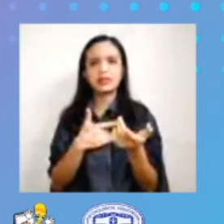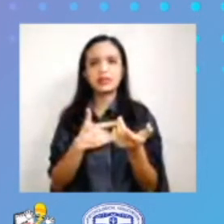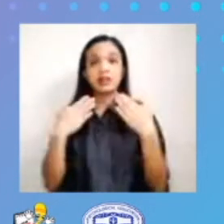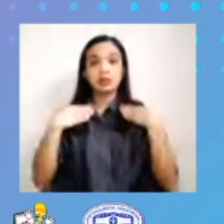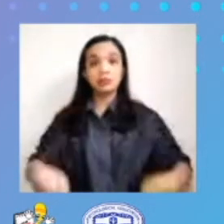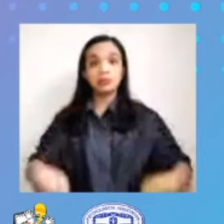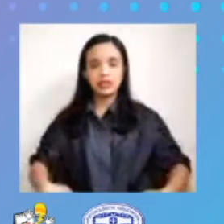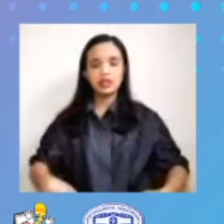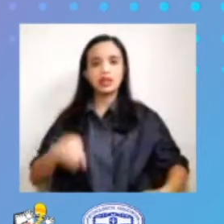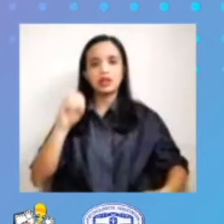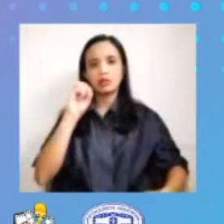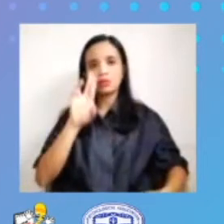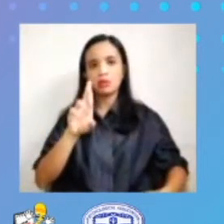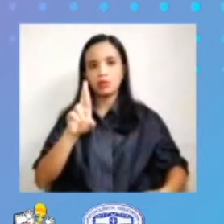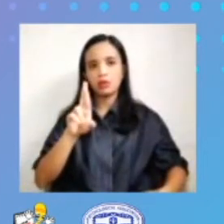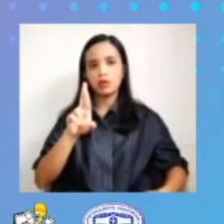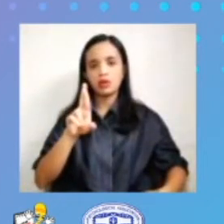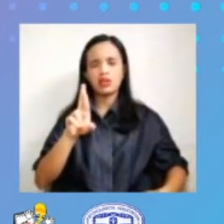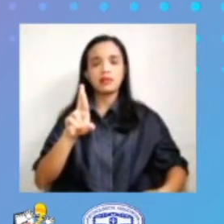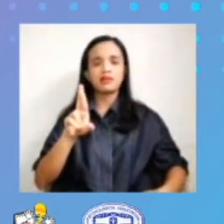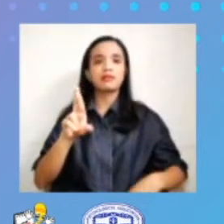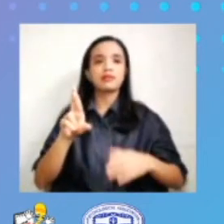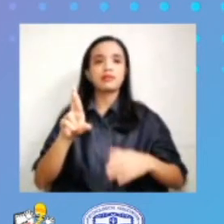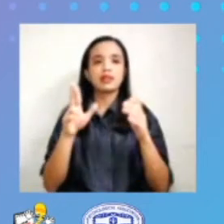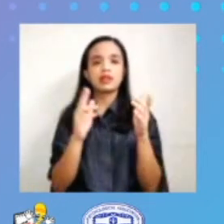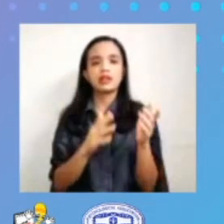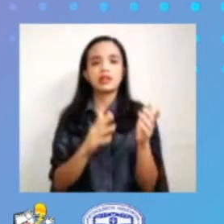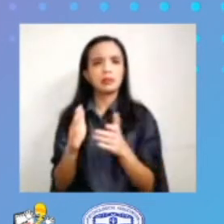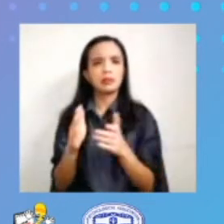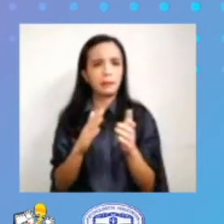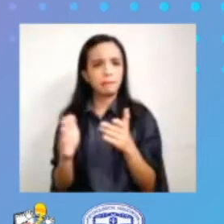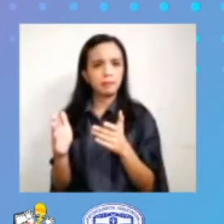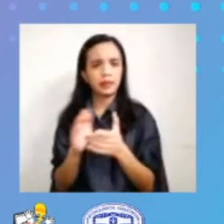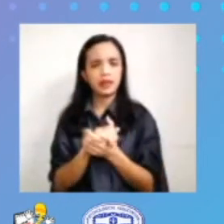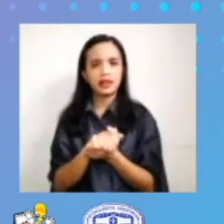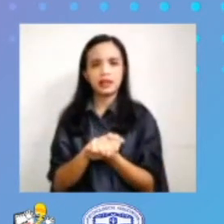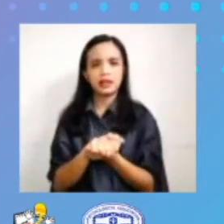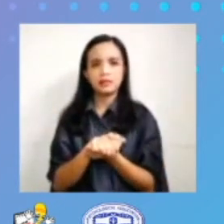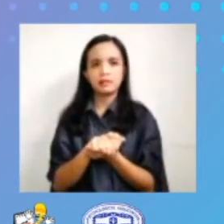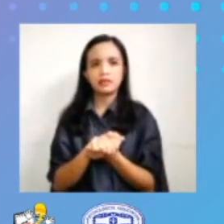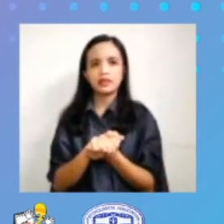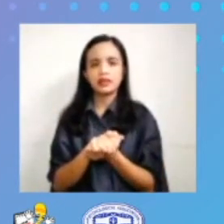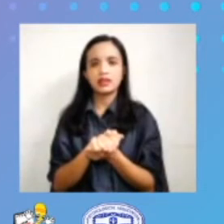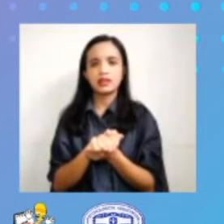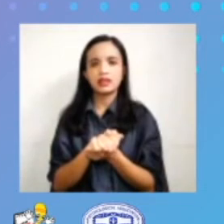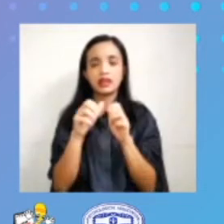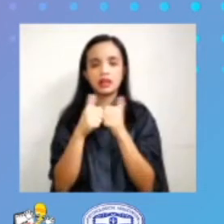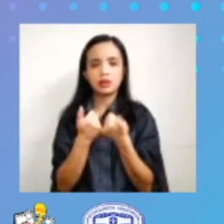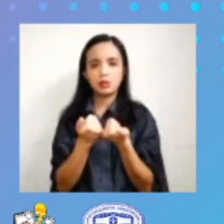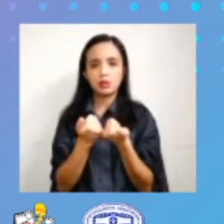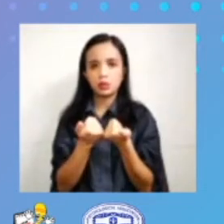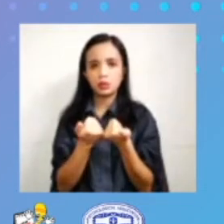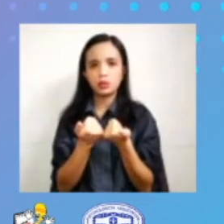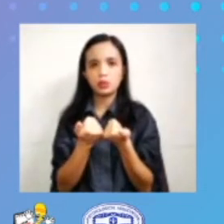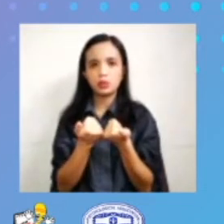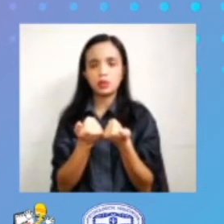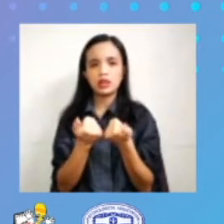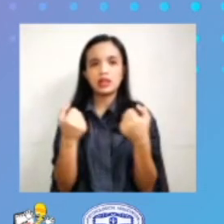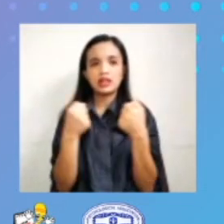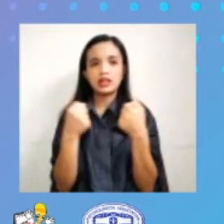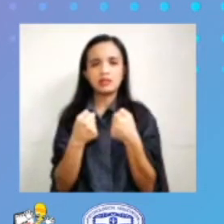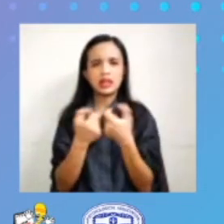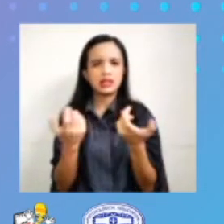Like for example, for a long-term period of sitting down for those who are working from home, you can stand up and then you can do stretching like that.